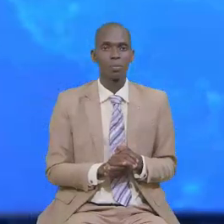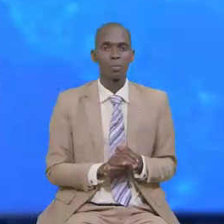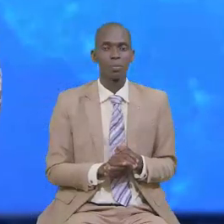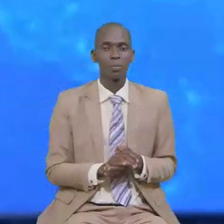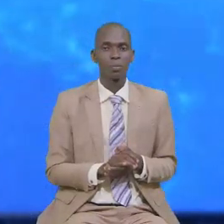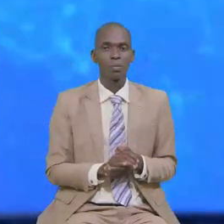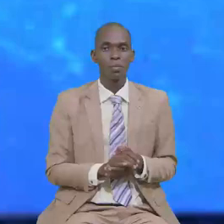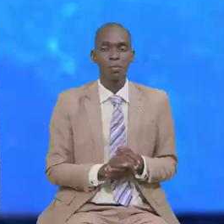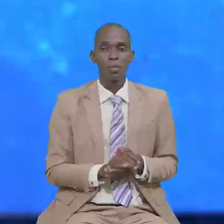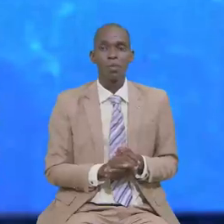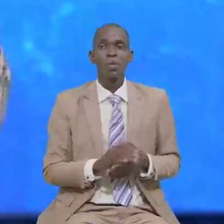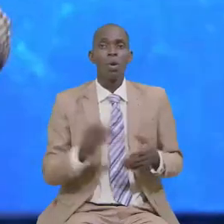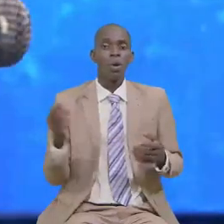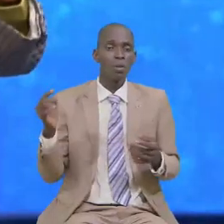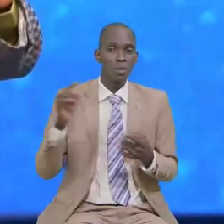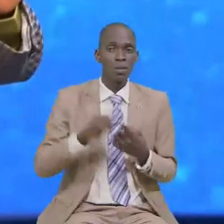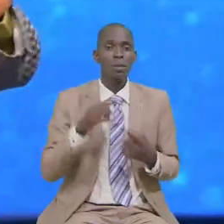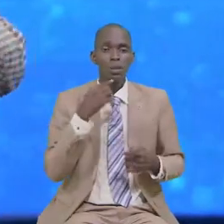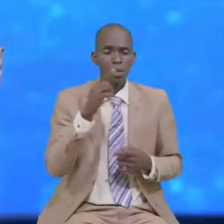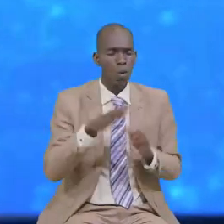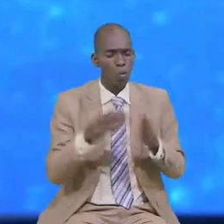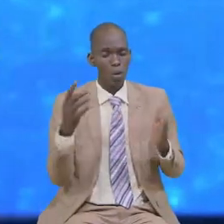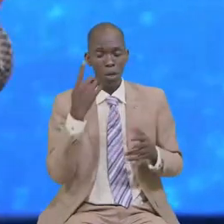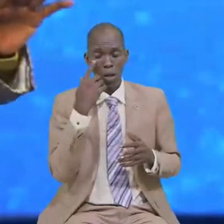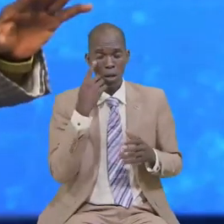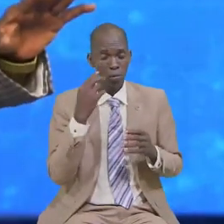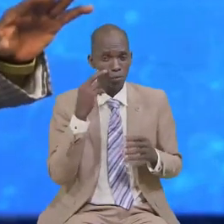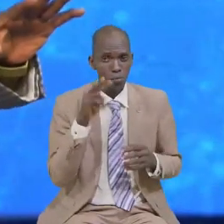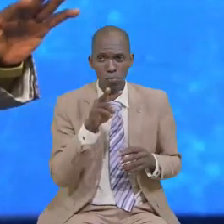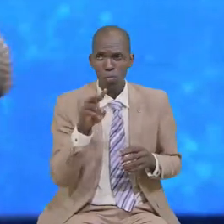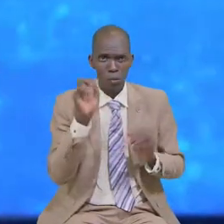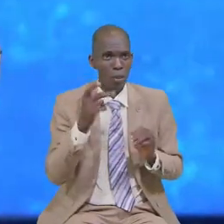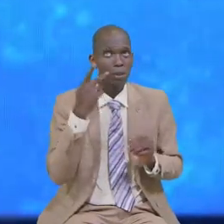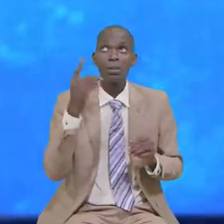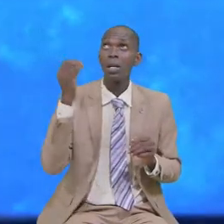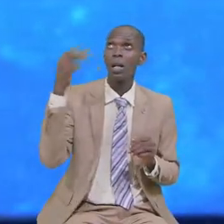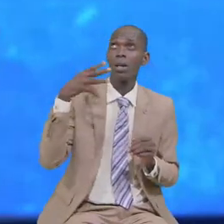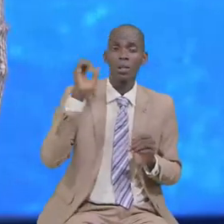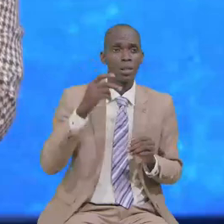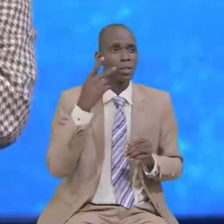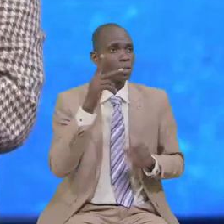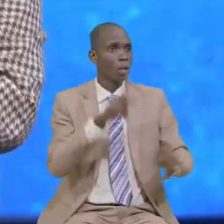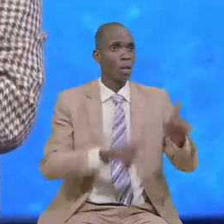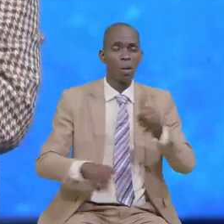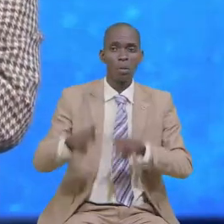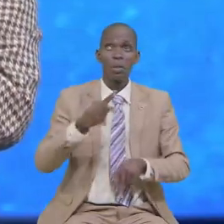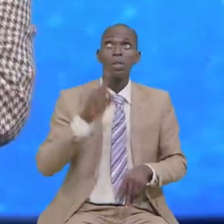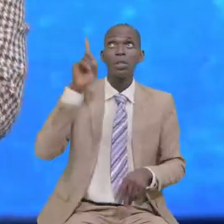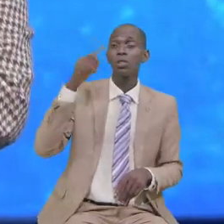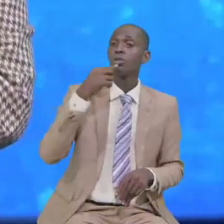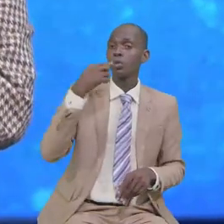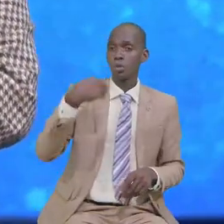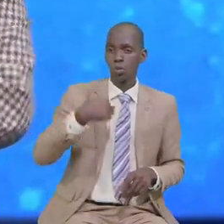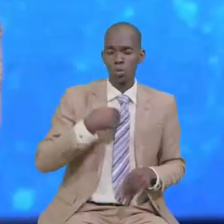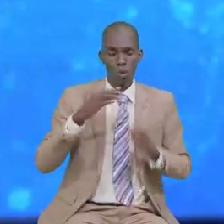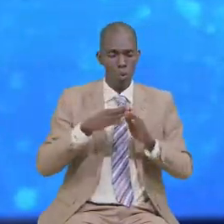When he tells you, open your eyes, look up, you can see the light, you can see the people. He told me, open